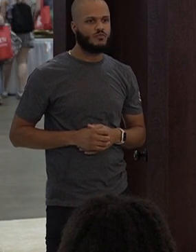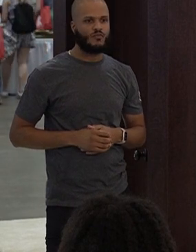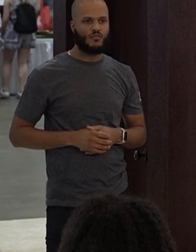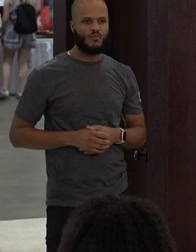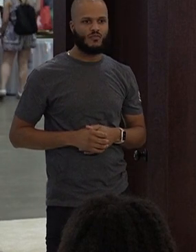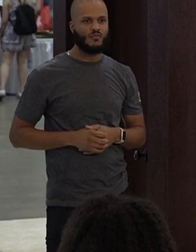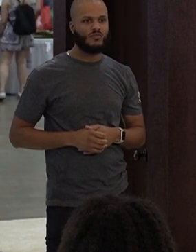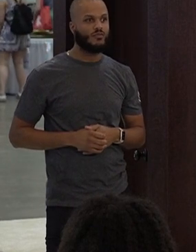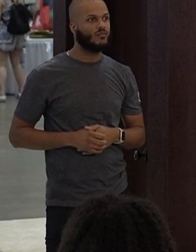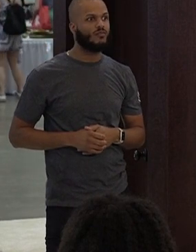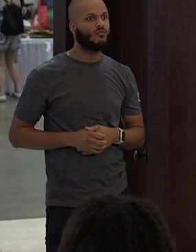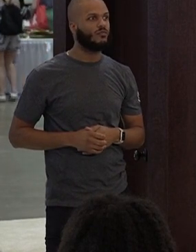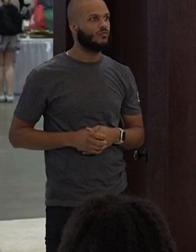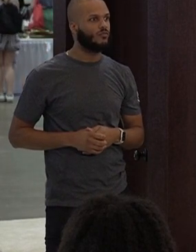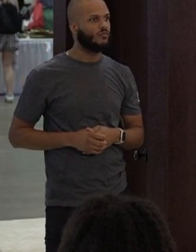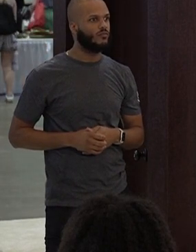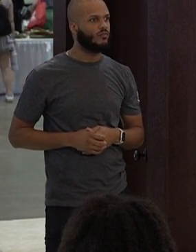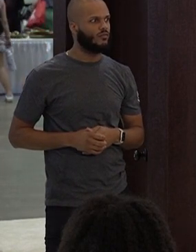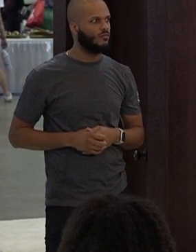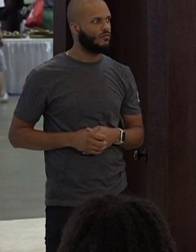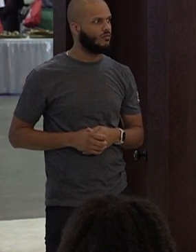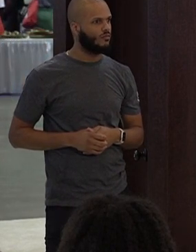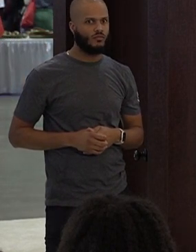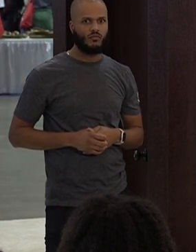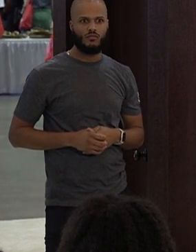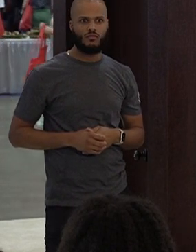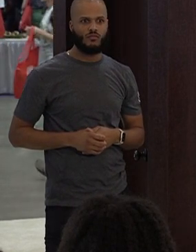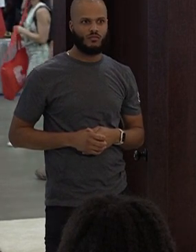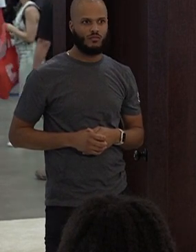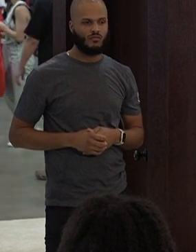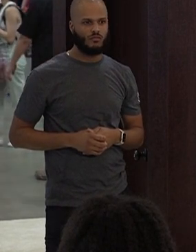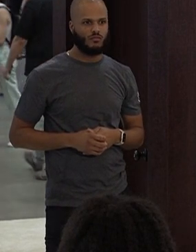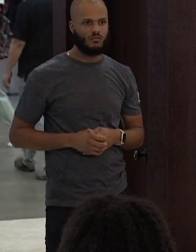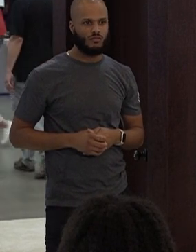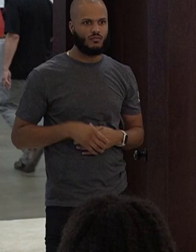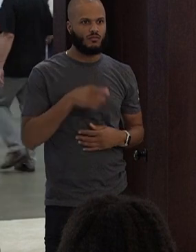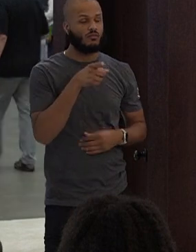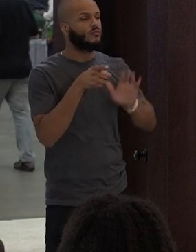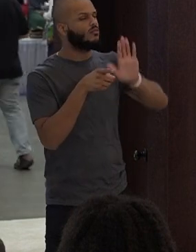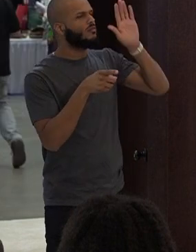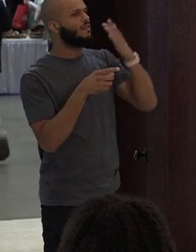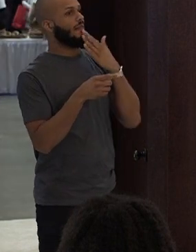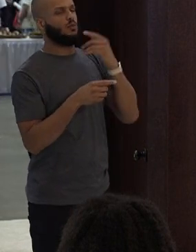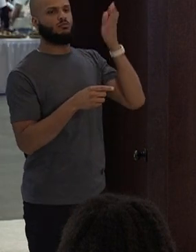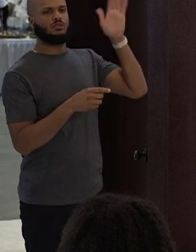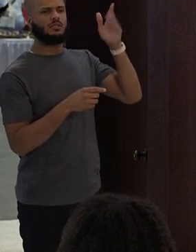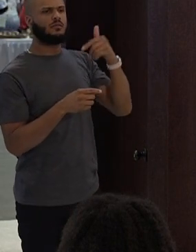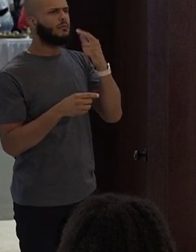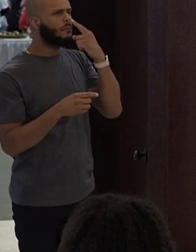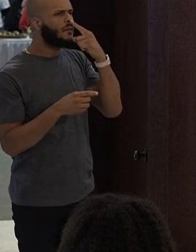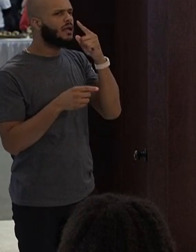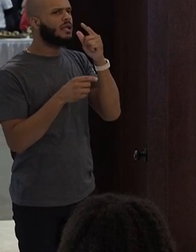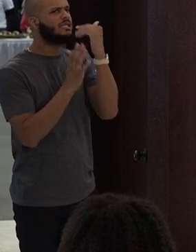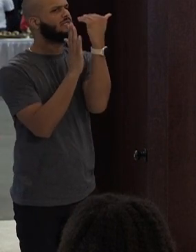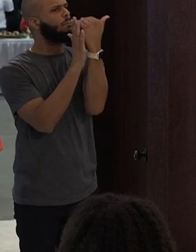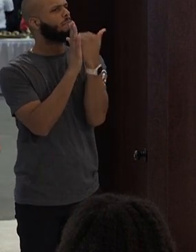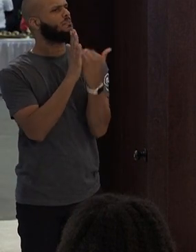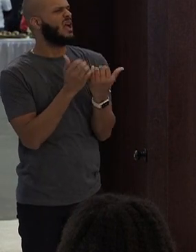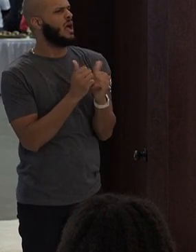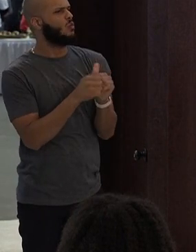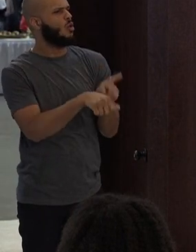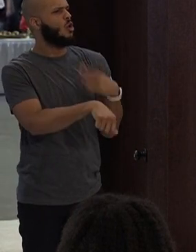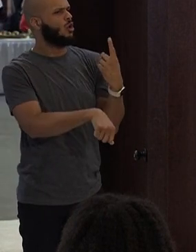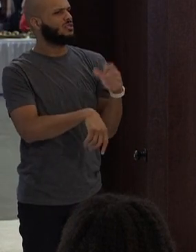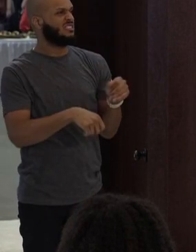Thank you for your presentation. Could you briefly give us the steps to getting a copyright, and how long does the process normally take?